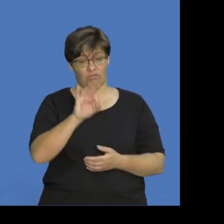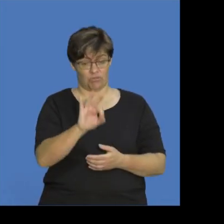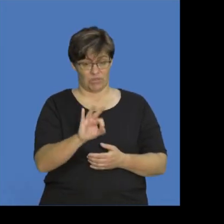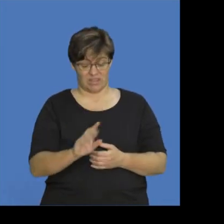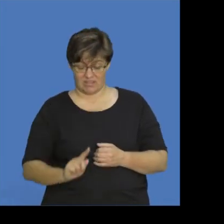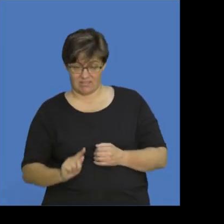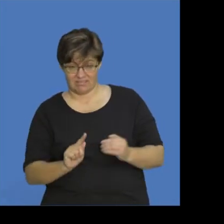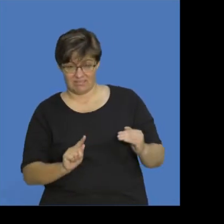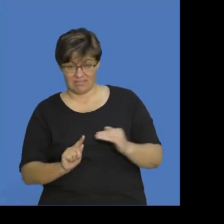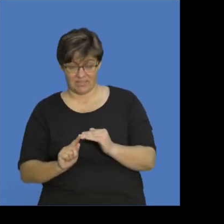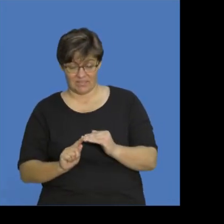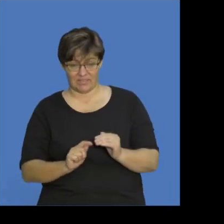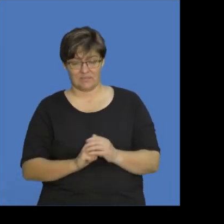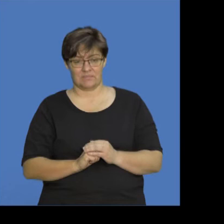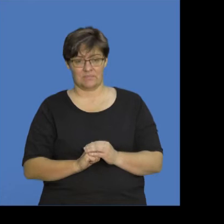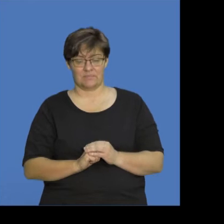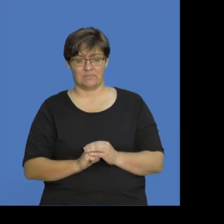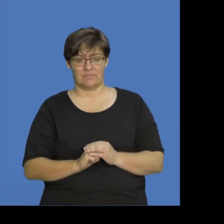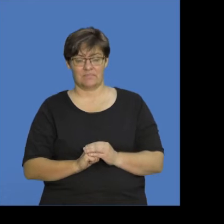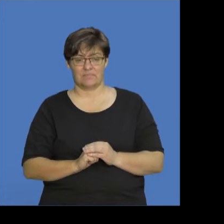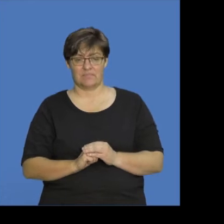We have 3.